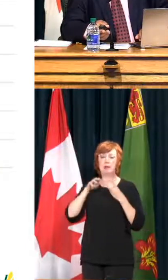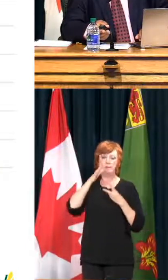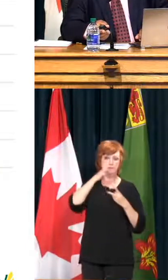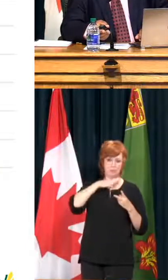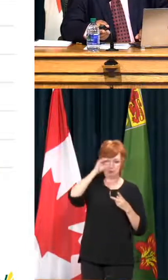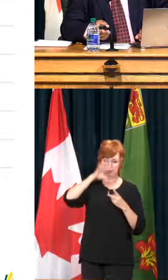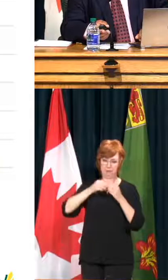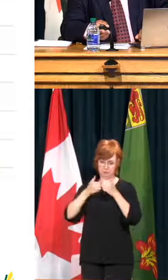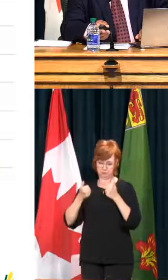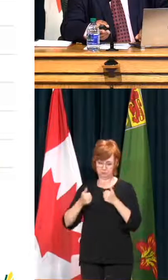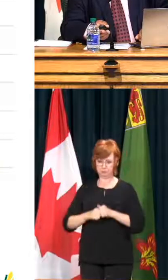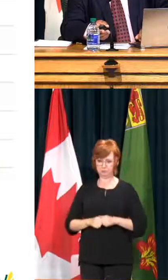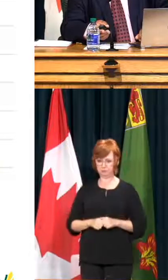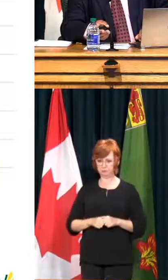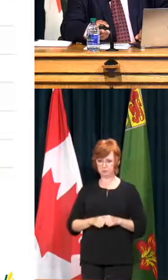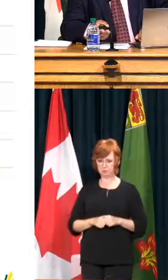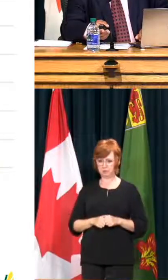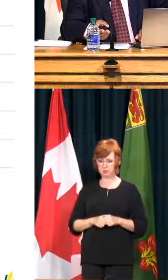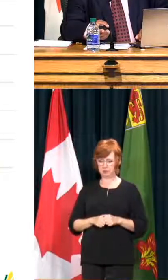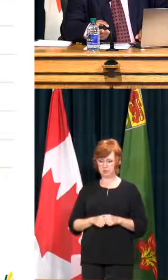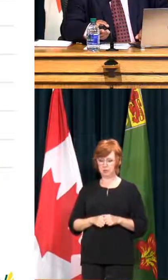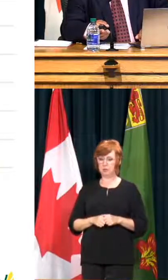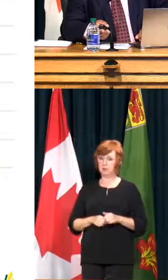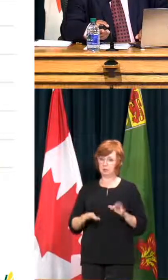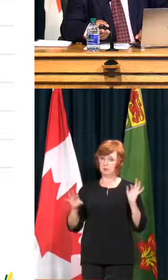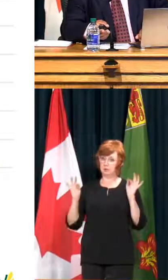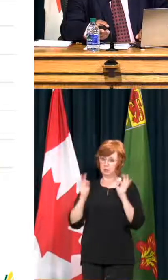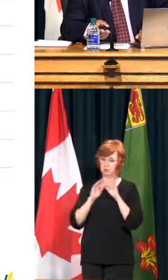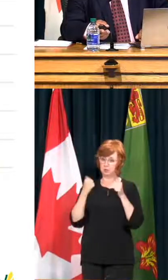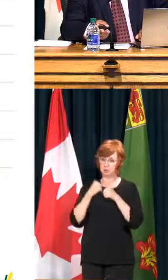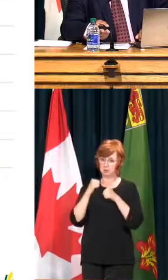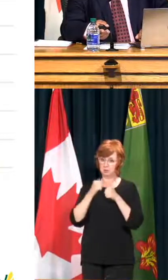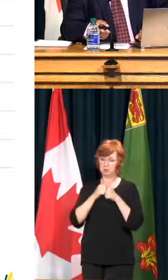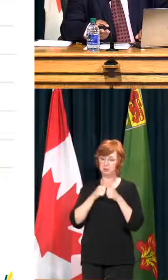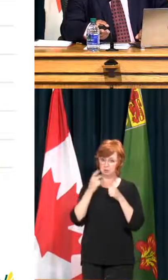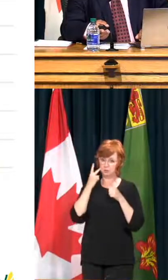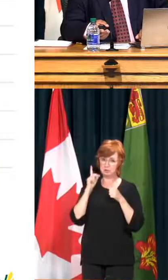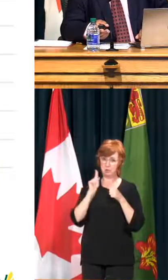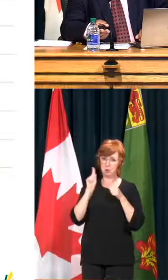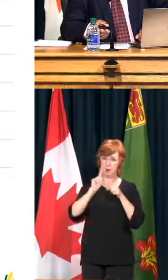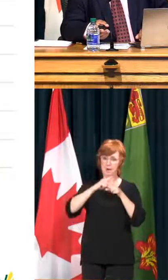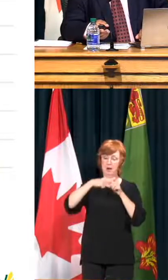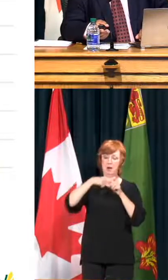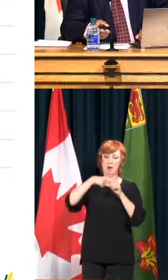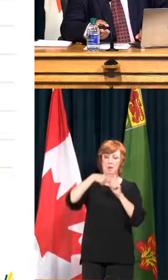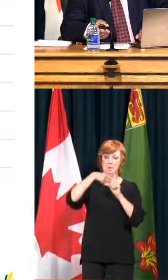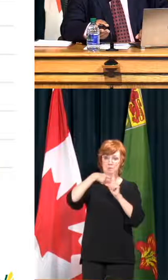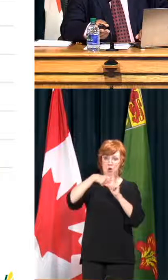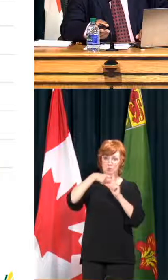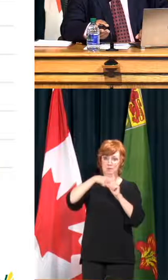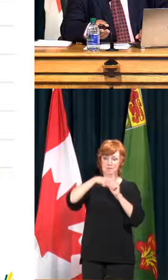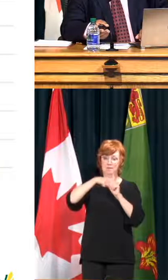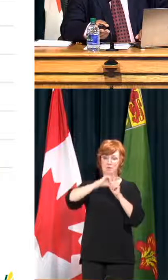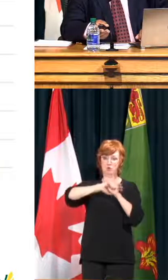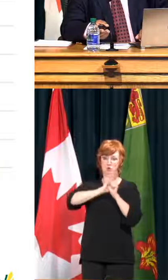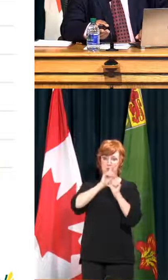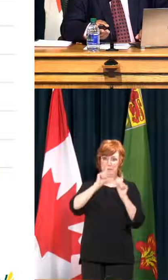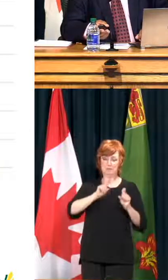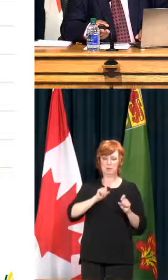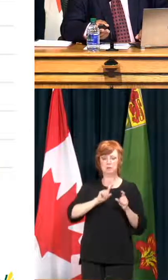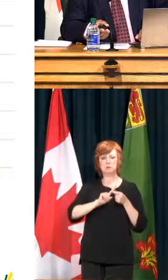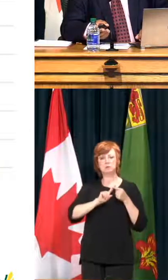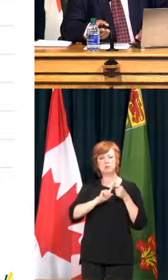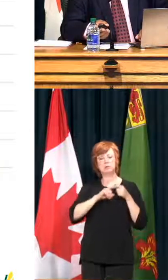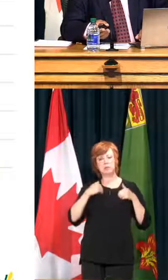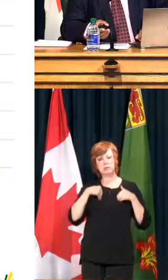seeing testing in all age groups, especially in young adults and middle-aged adults who are more likely to be out and about and at work. I think